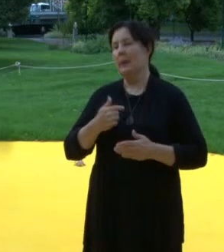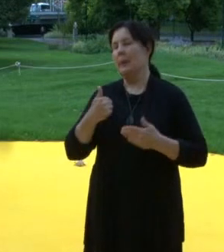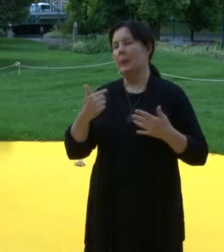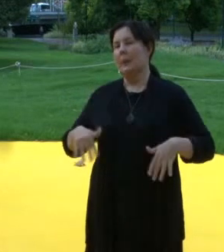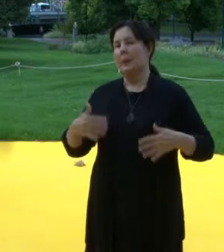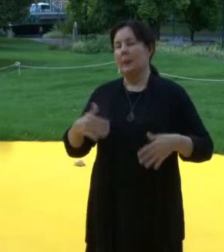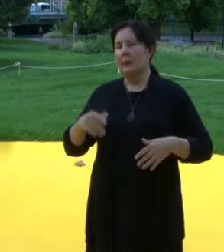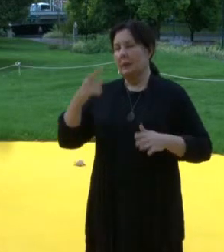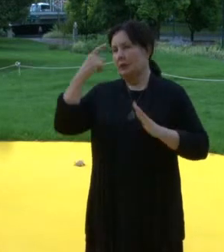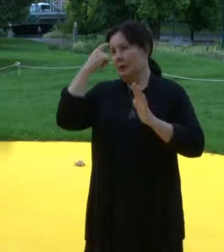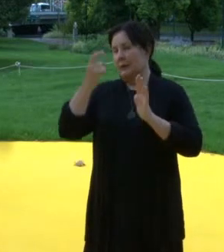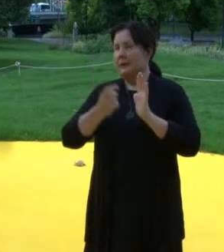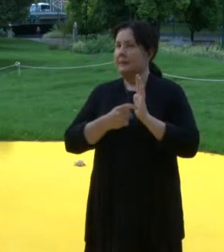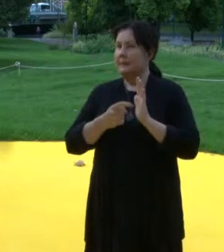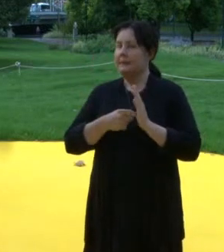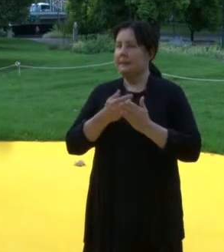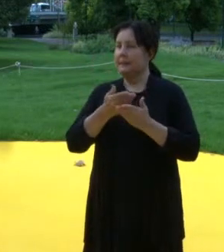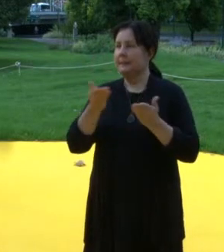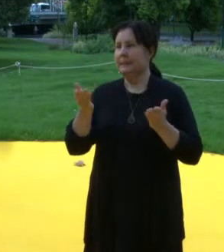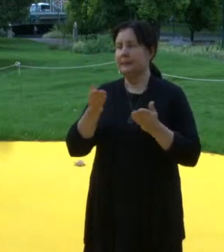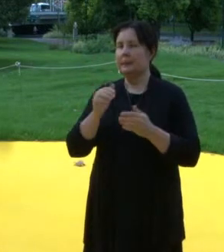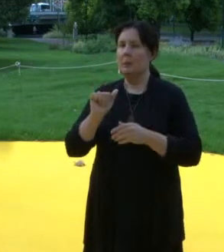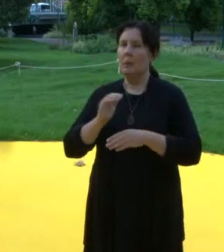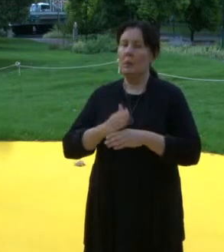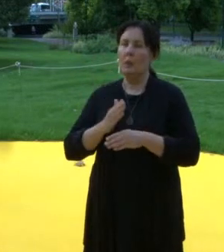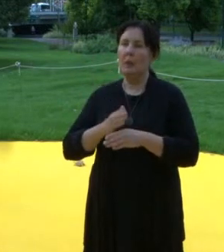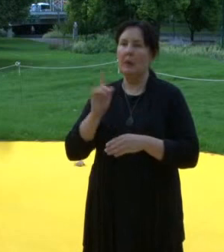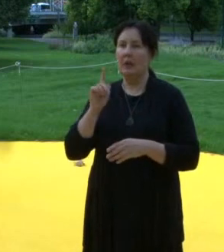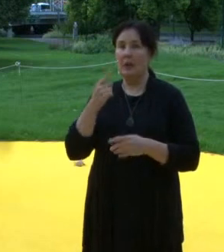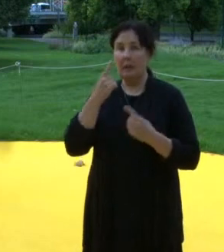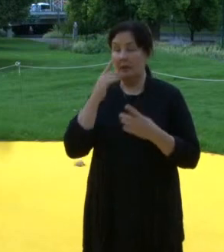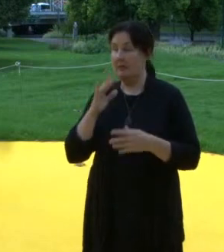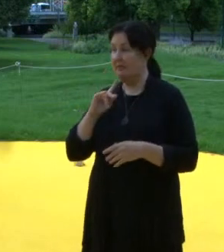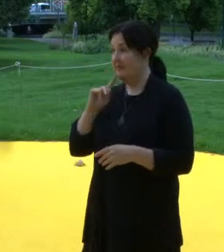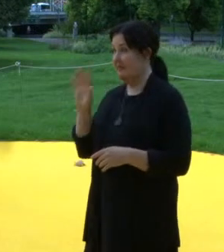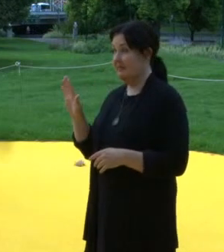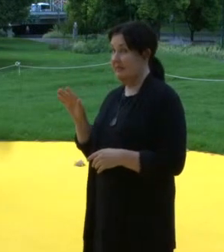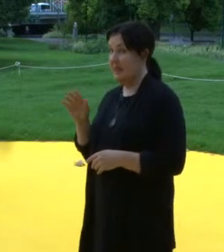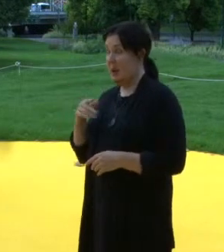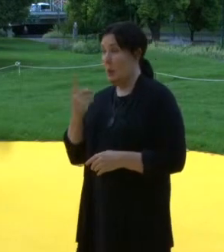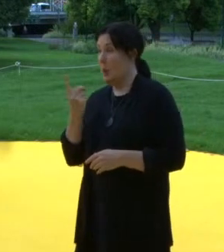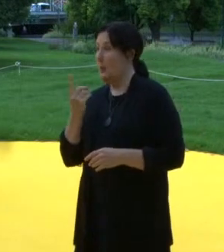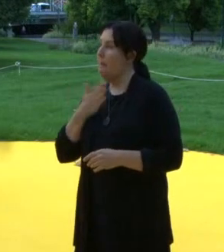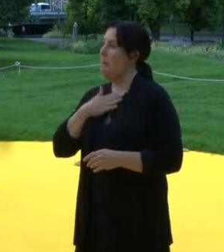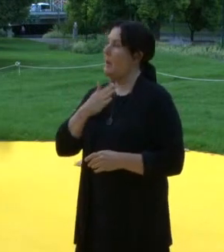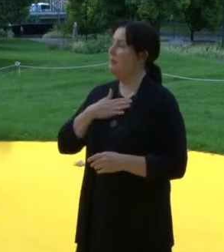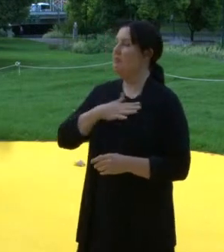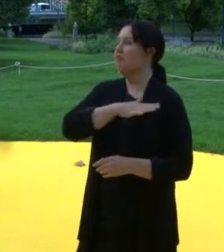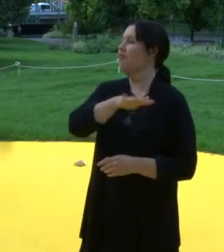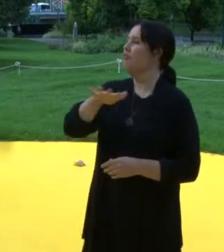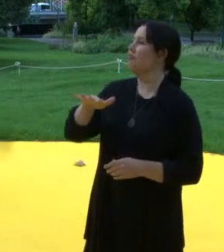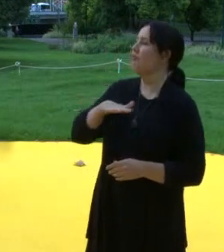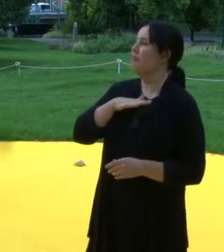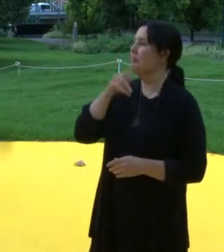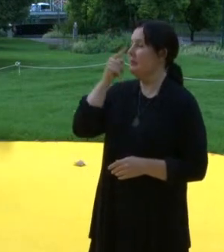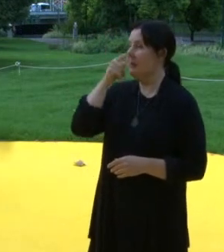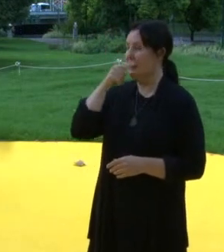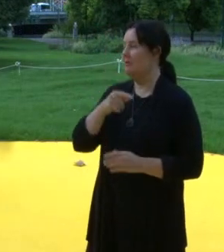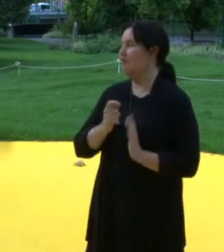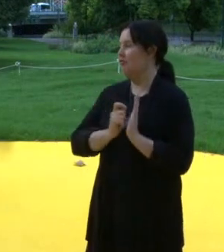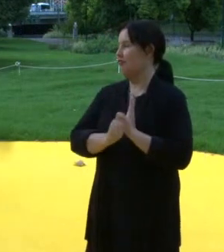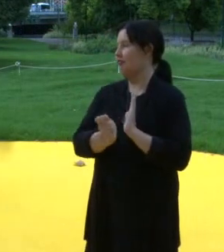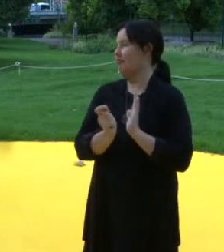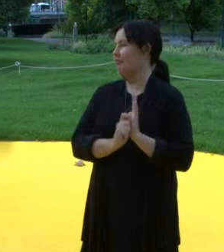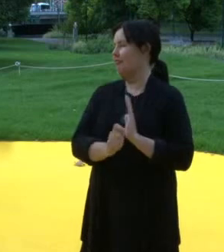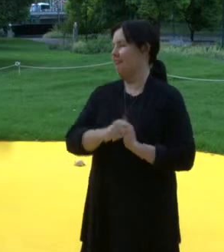today. I often tell people that writers are my people. Now, that's not something you can say about every